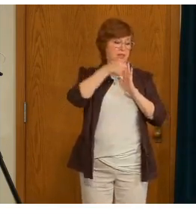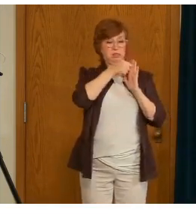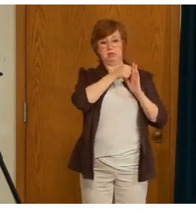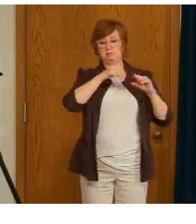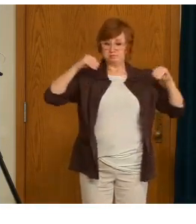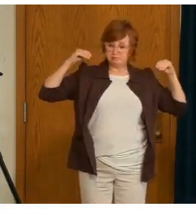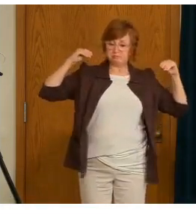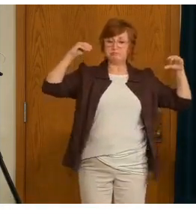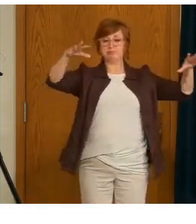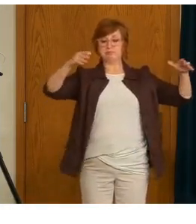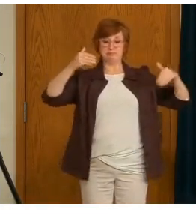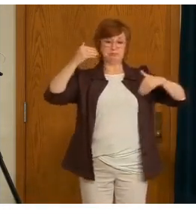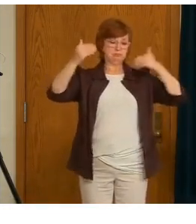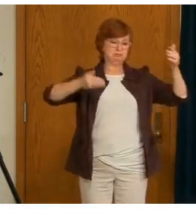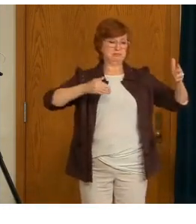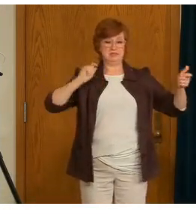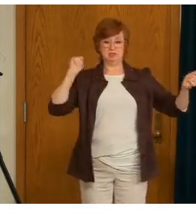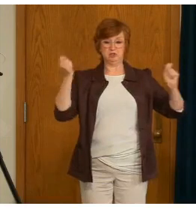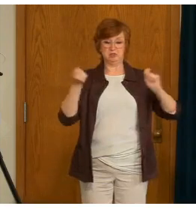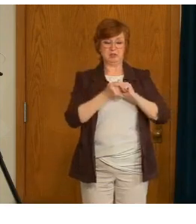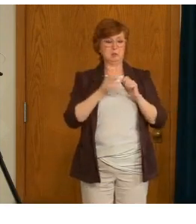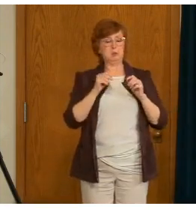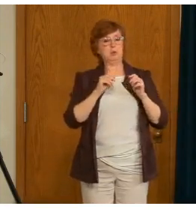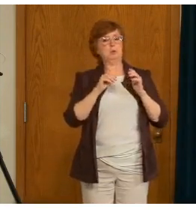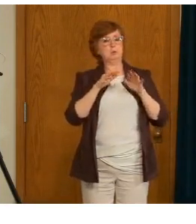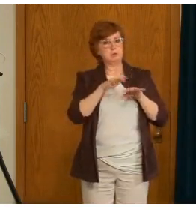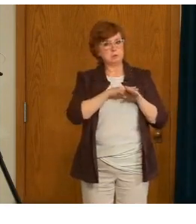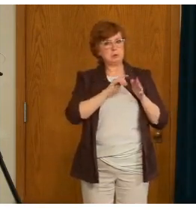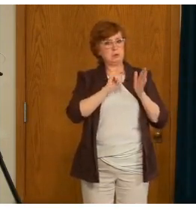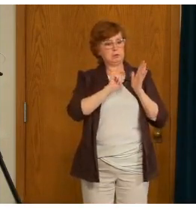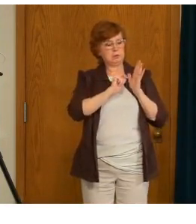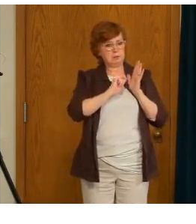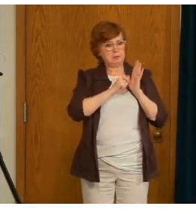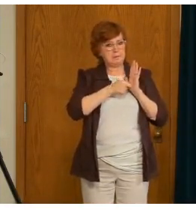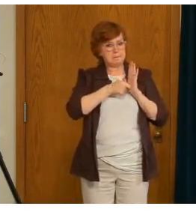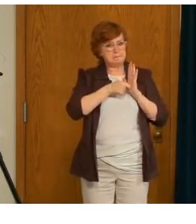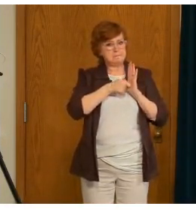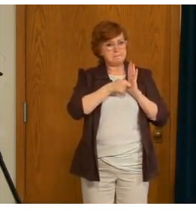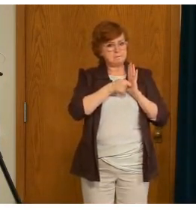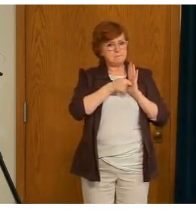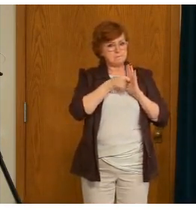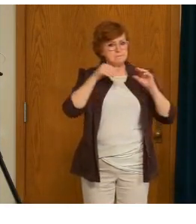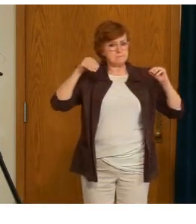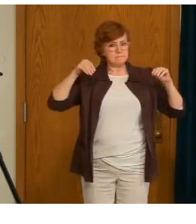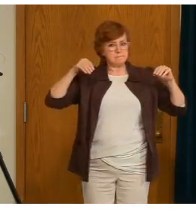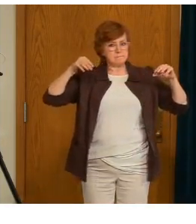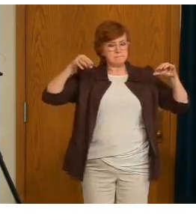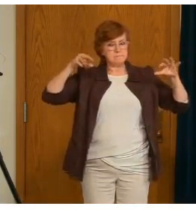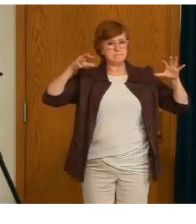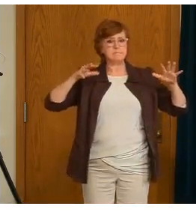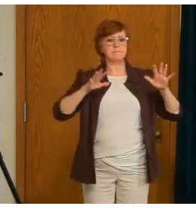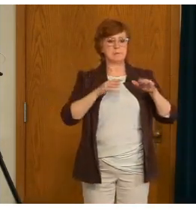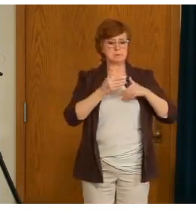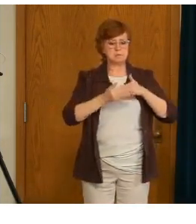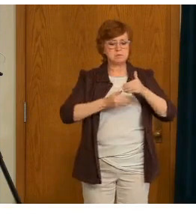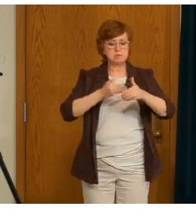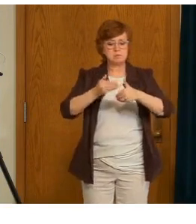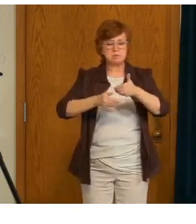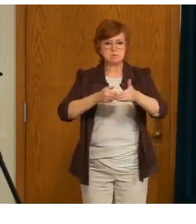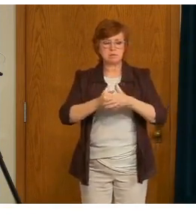start, relaxing public health measures in a systematic way. And that was the intent of the roadmap and all the metrics that will inform the